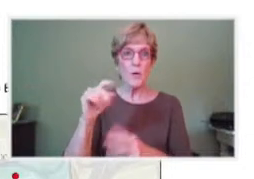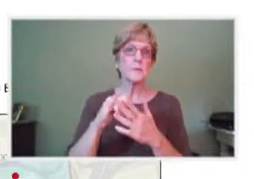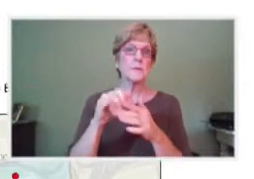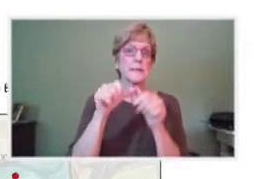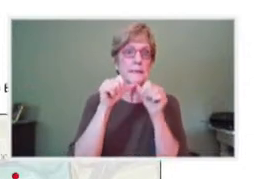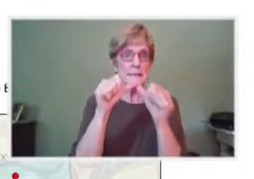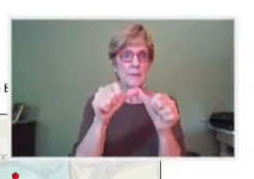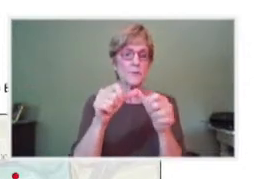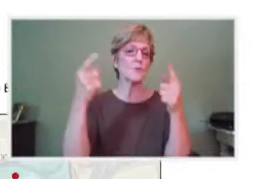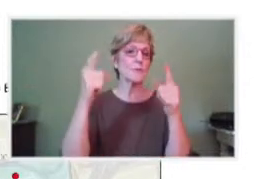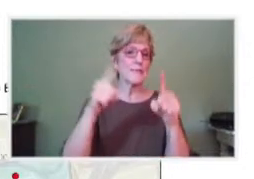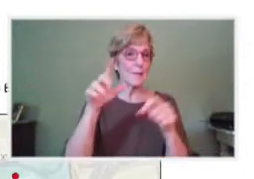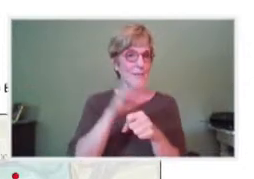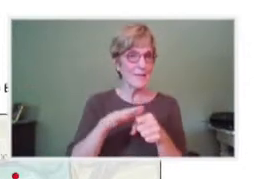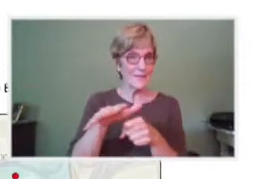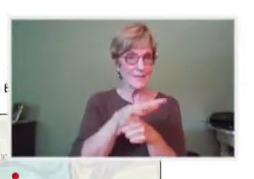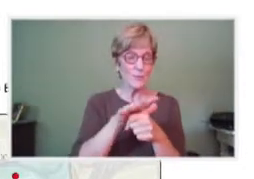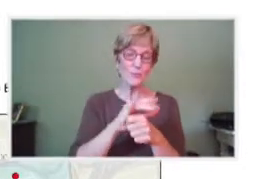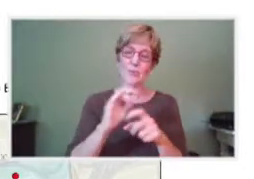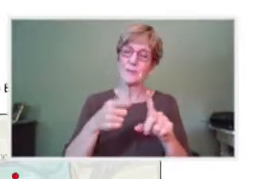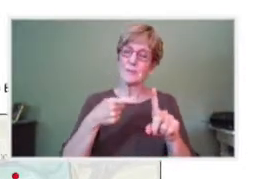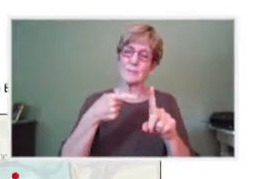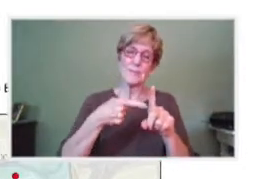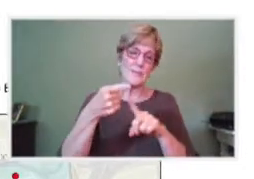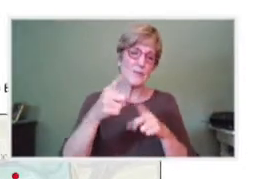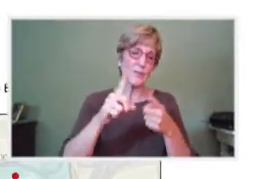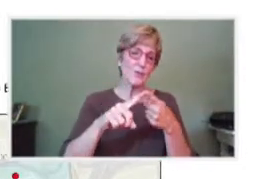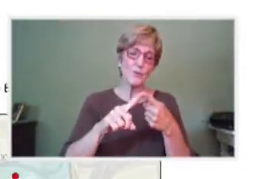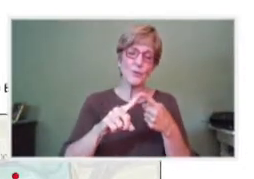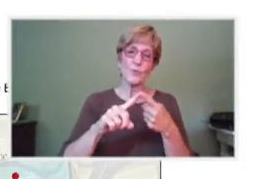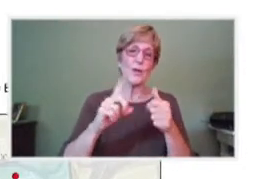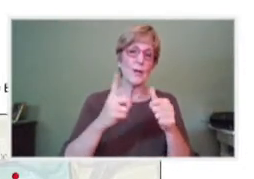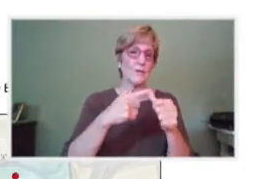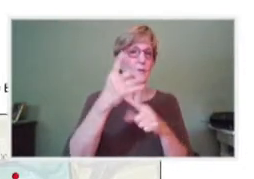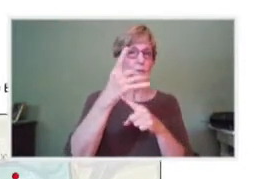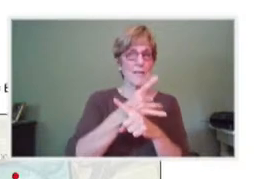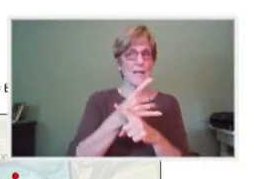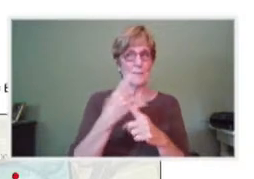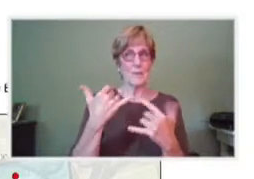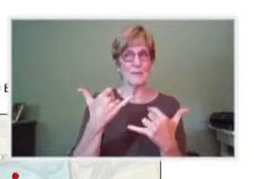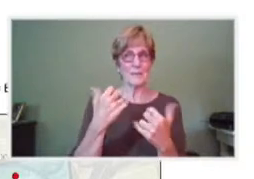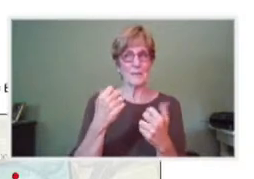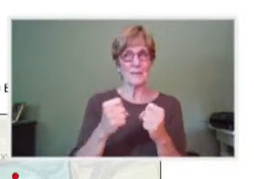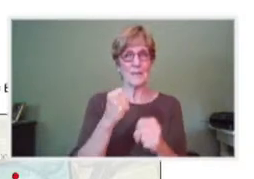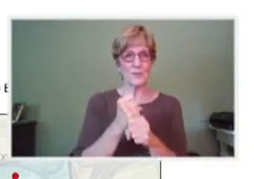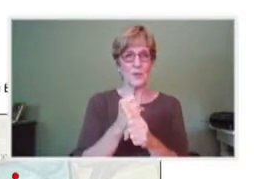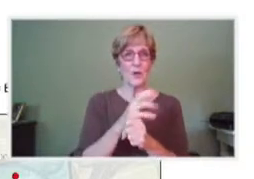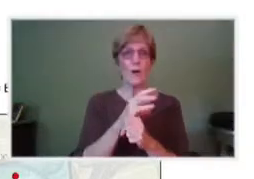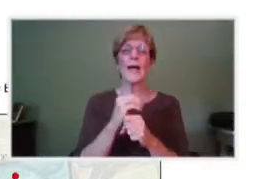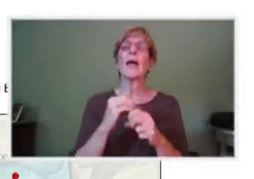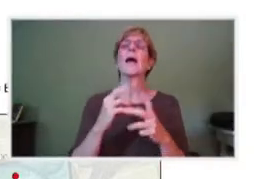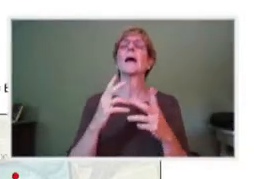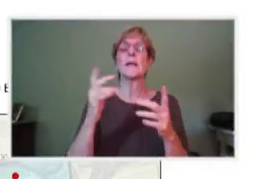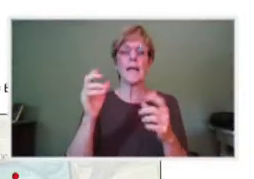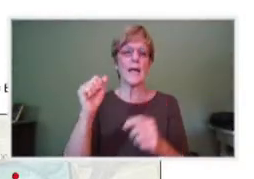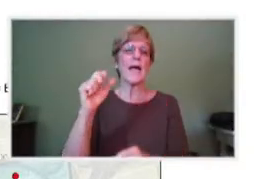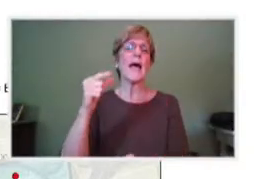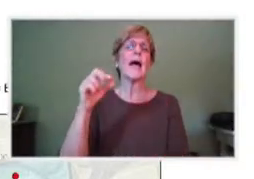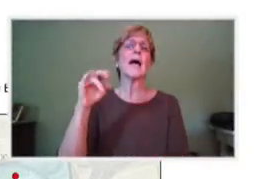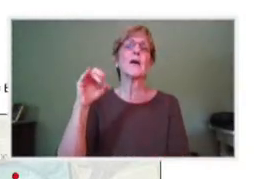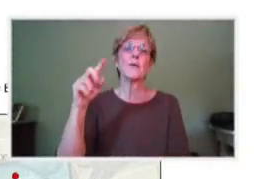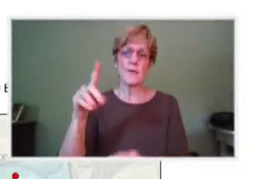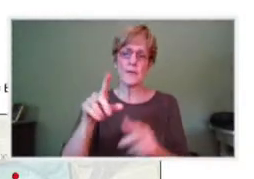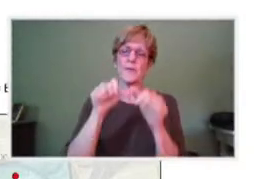in this area, even specific to the first 8 months of this year. And there has been aggravated assaults that continue to be